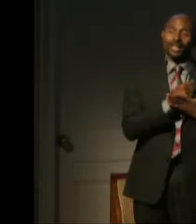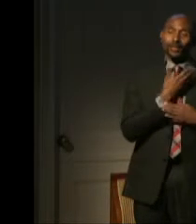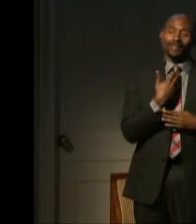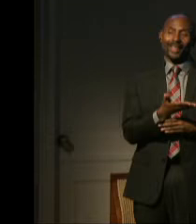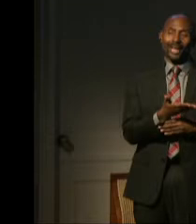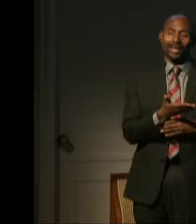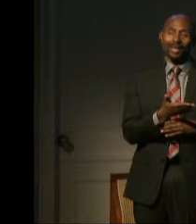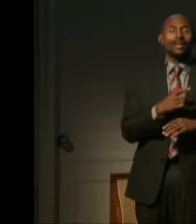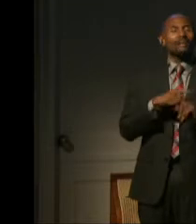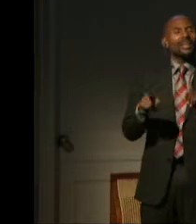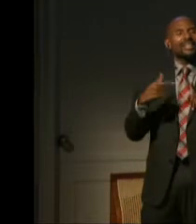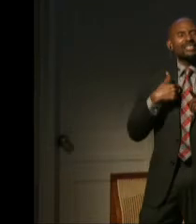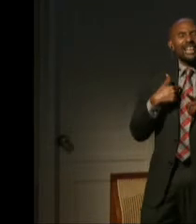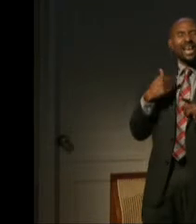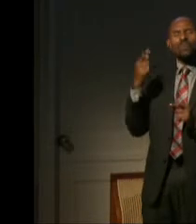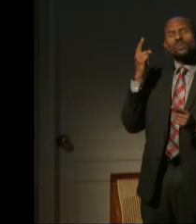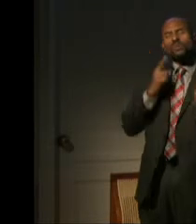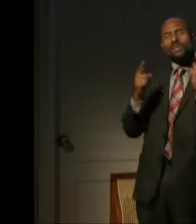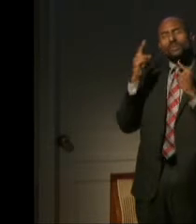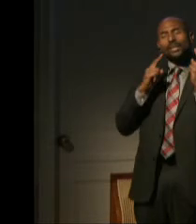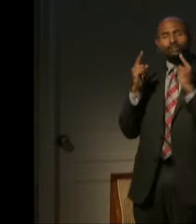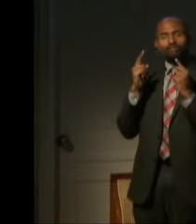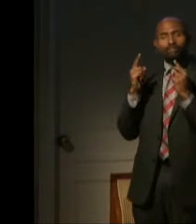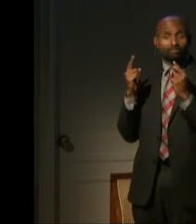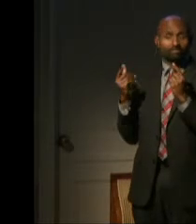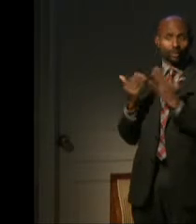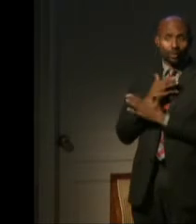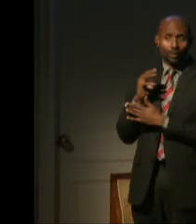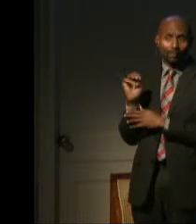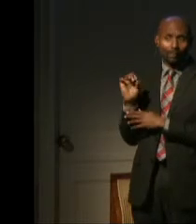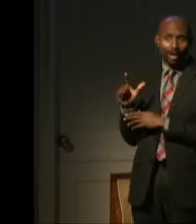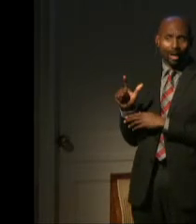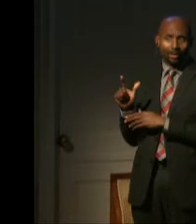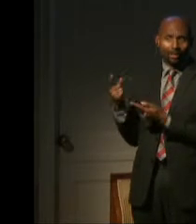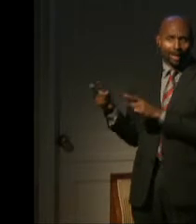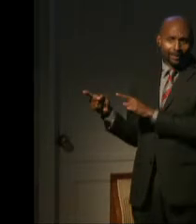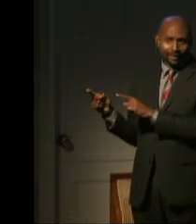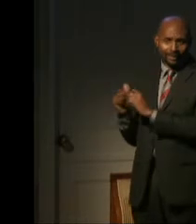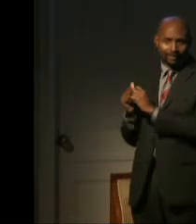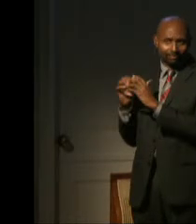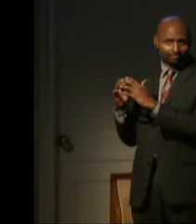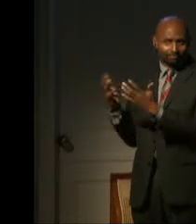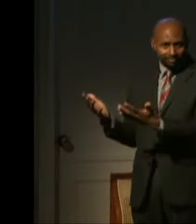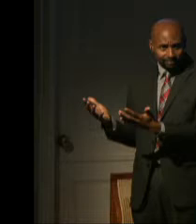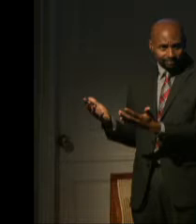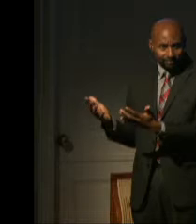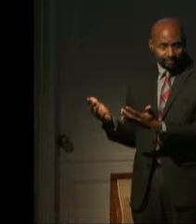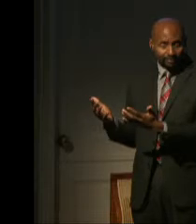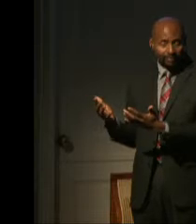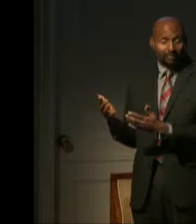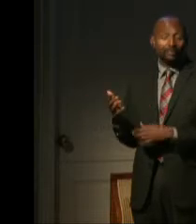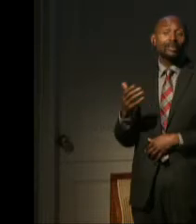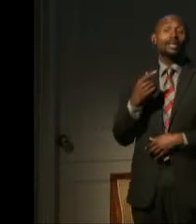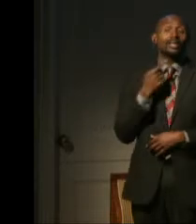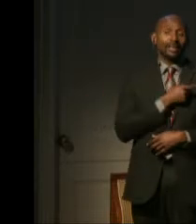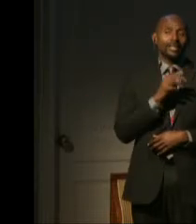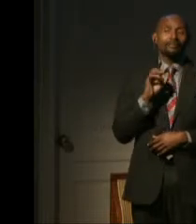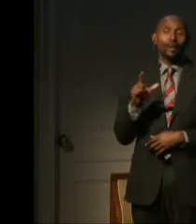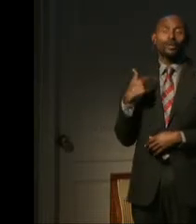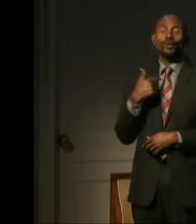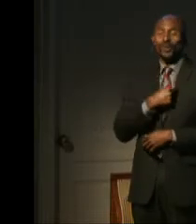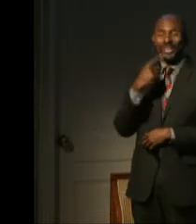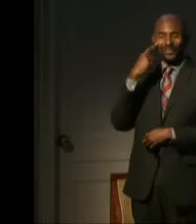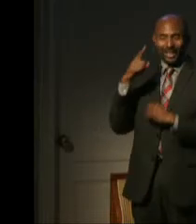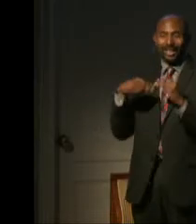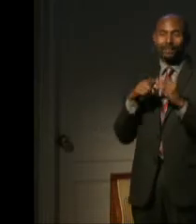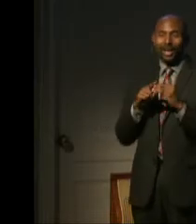And I wonder if there's a new model afoot. And this is a model that we're thinking of. I